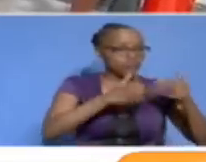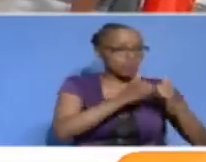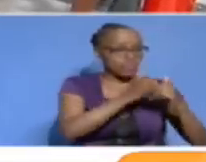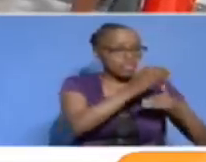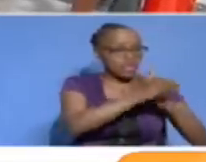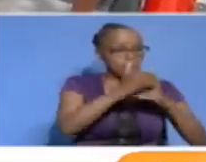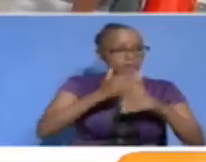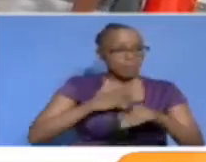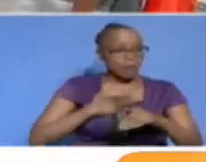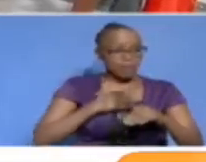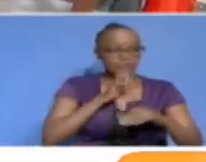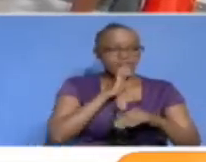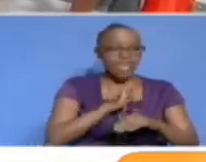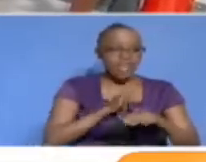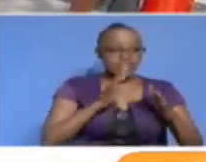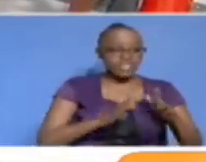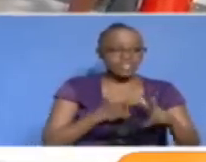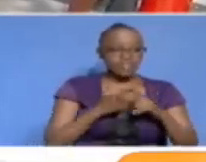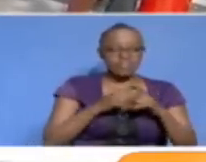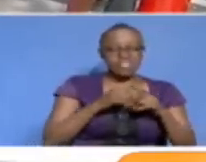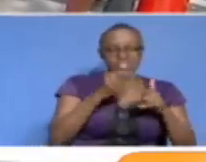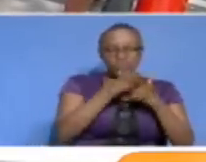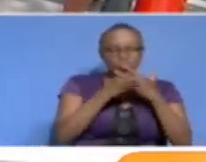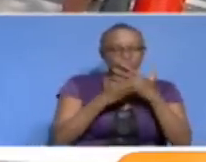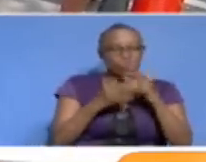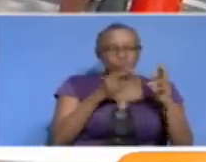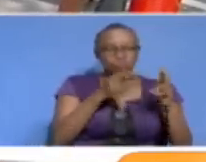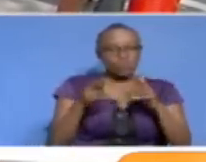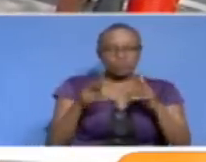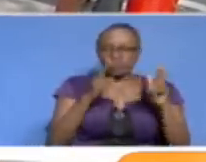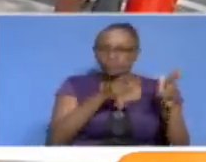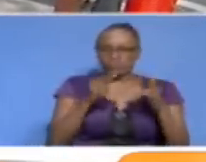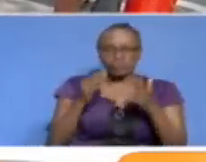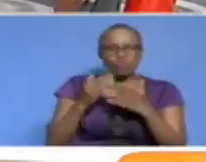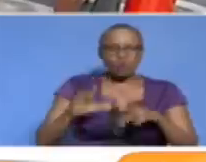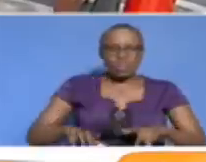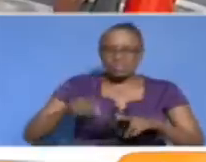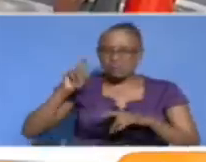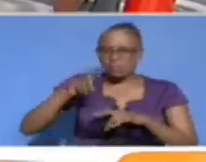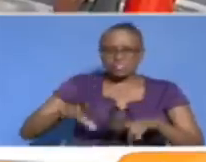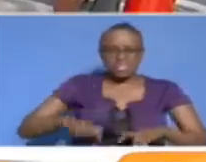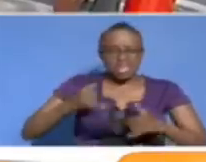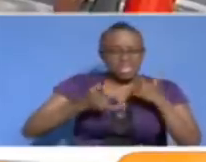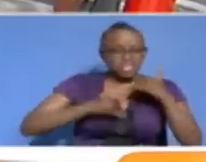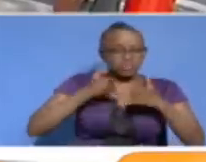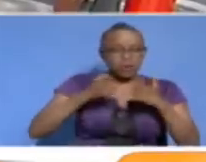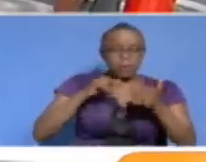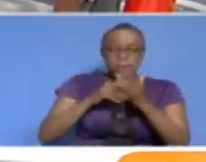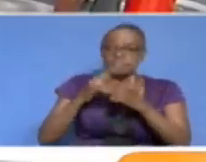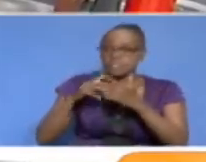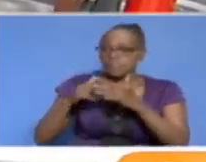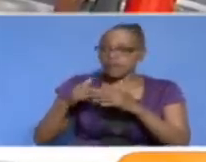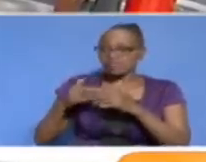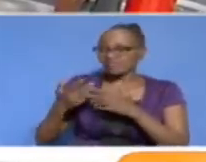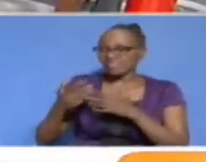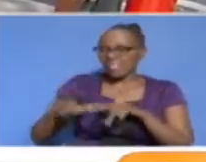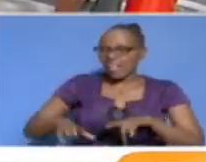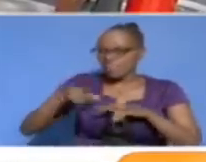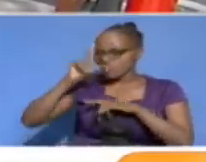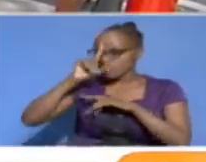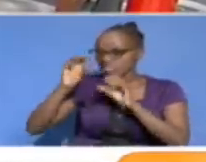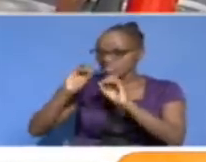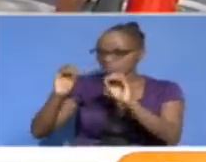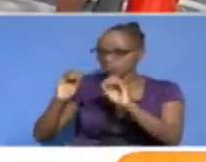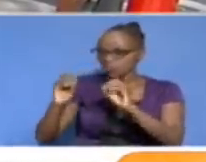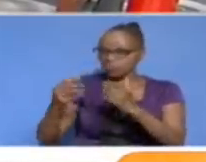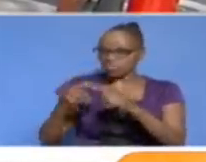neighbors, elders. So this is Sonko being Sonko. This is normal part of life. Yeah. You must enjoy life when you are alive. So you're saying life is not that serious, not